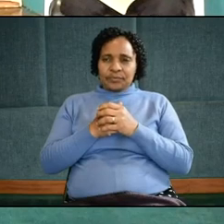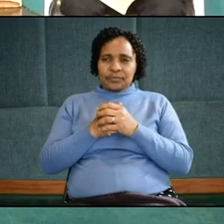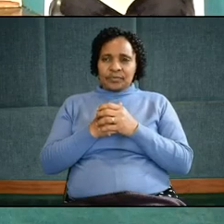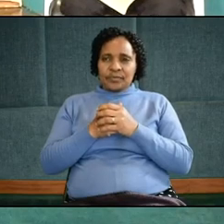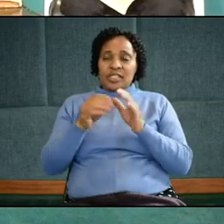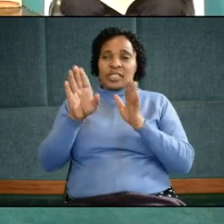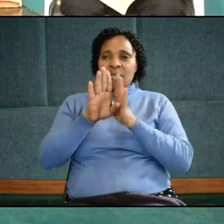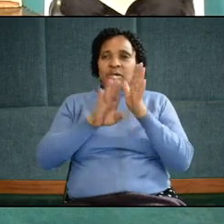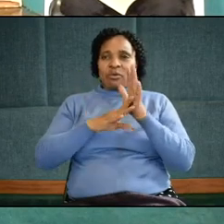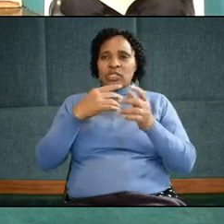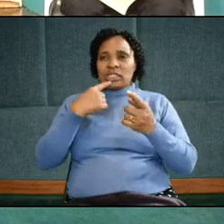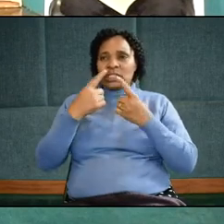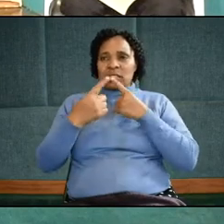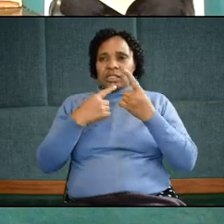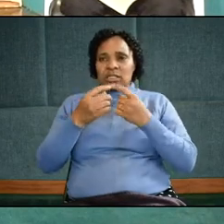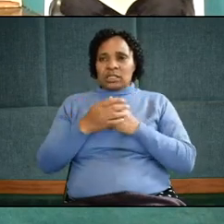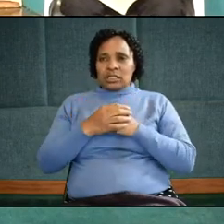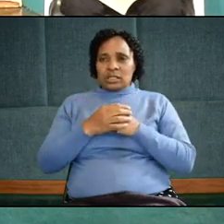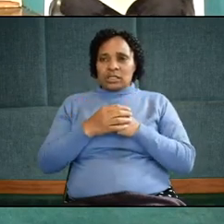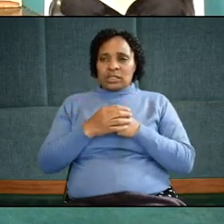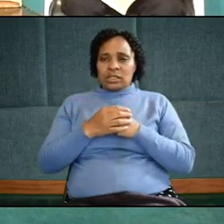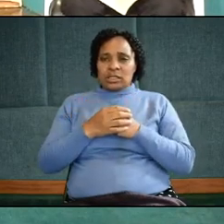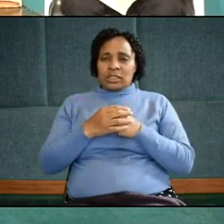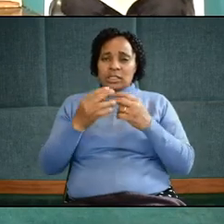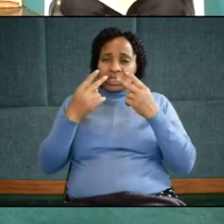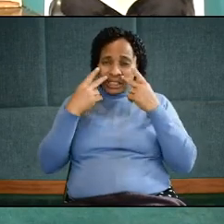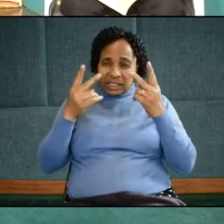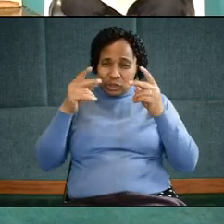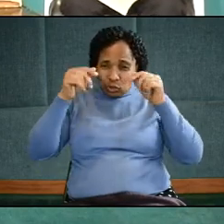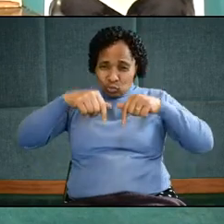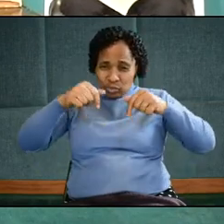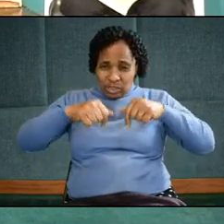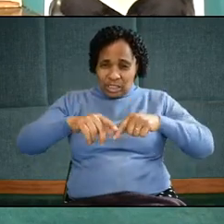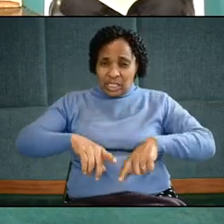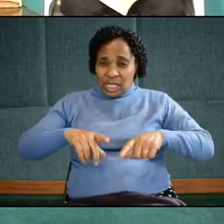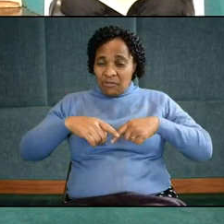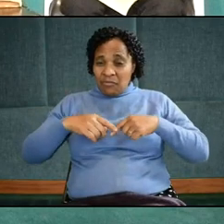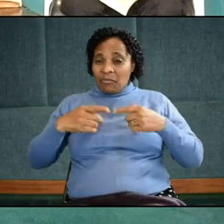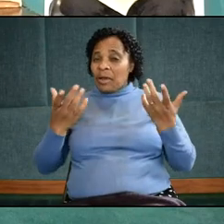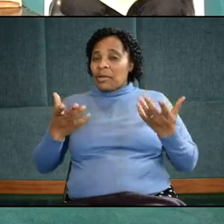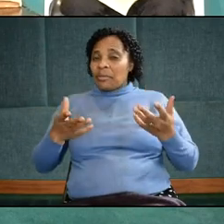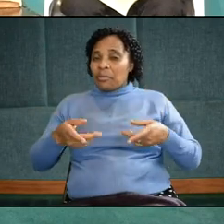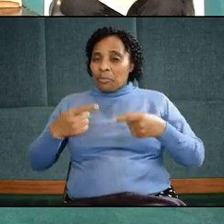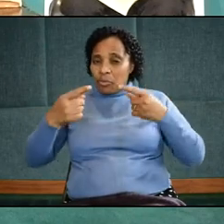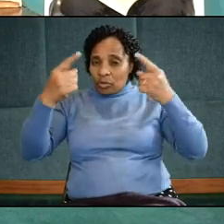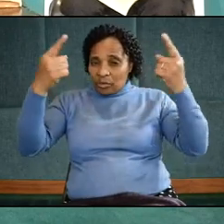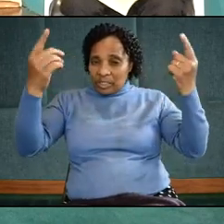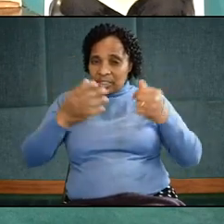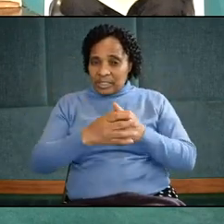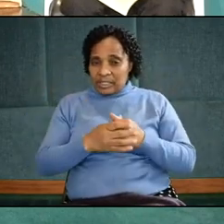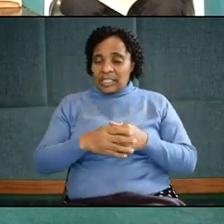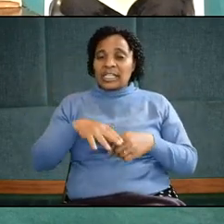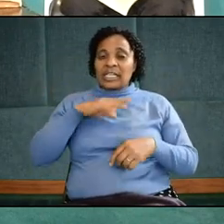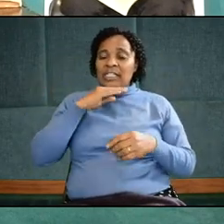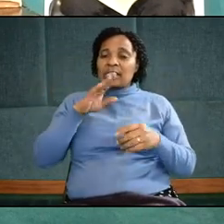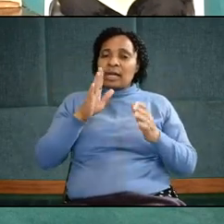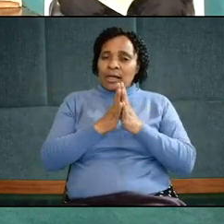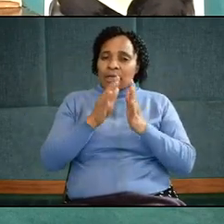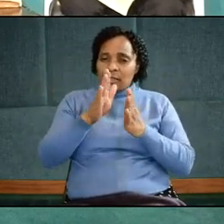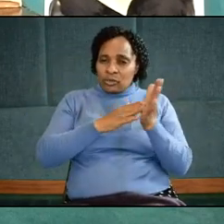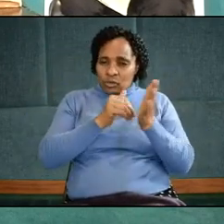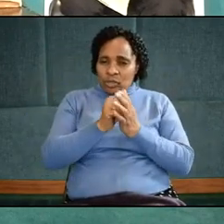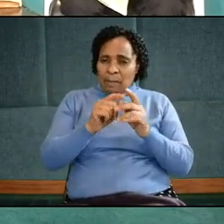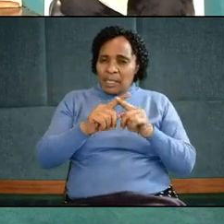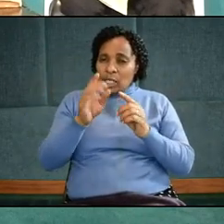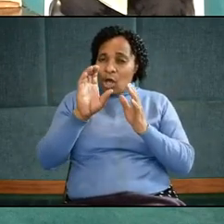And the Bible says, "See, I set before you today life and prosperity, death and destruction. For